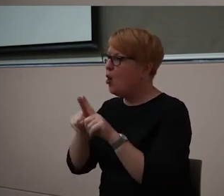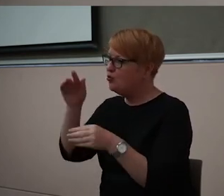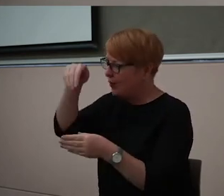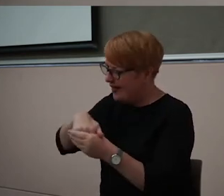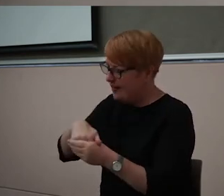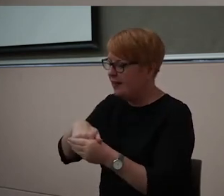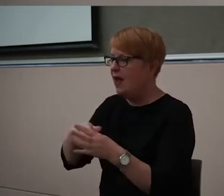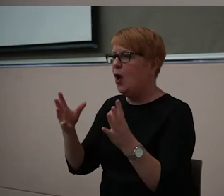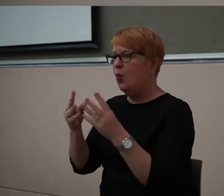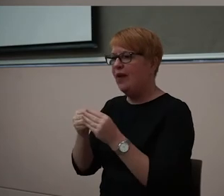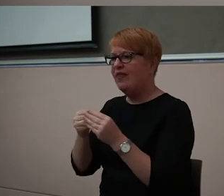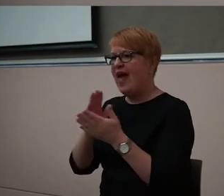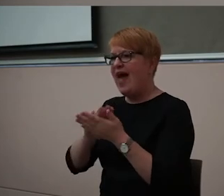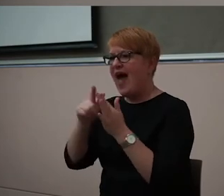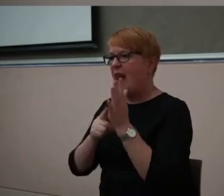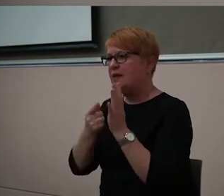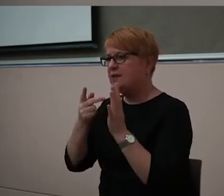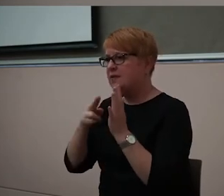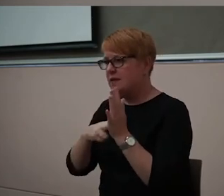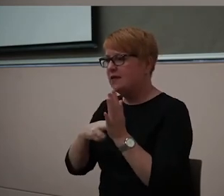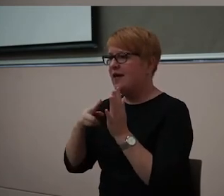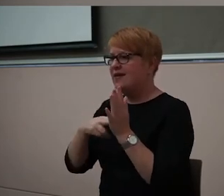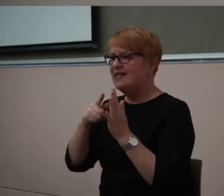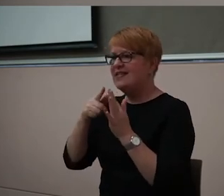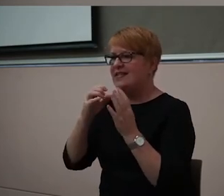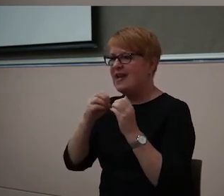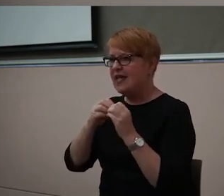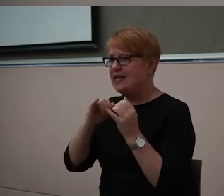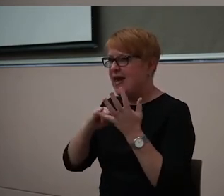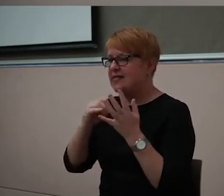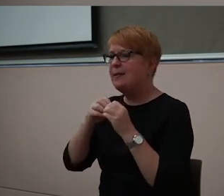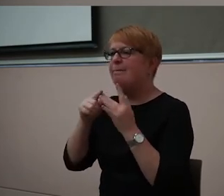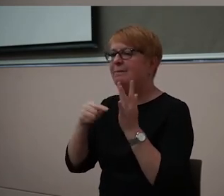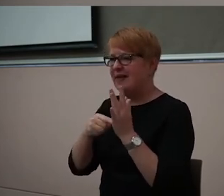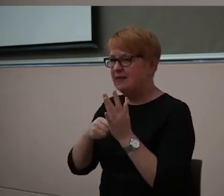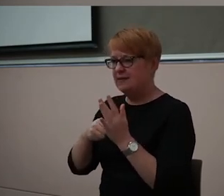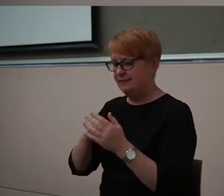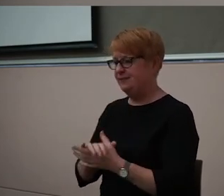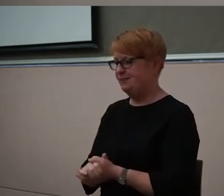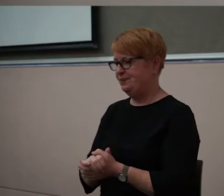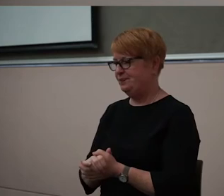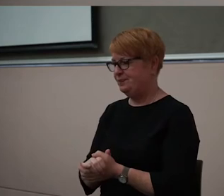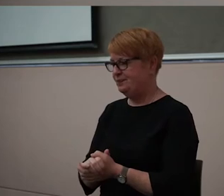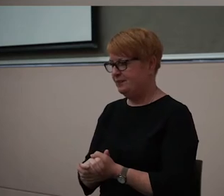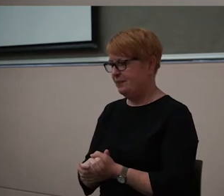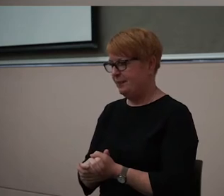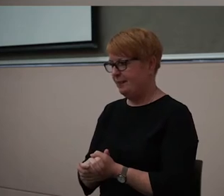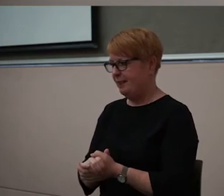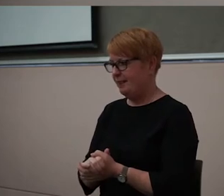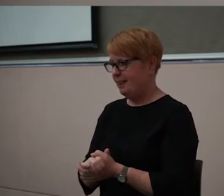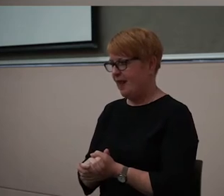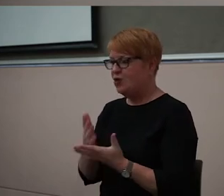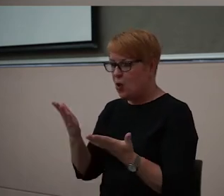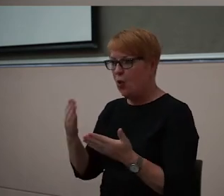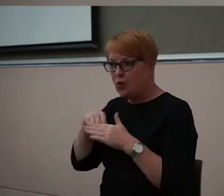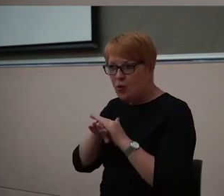I guess I should talk about myself. Hi, I'm Beverley. Gosh, it's a bit nervous to follow on from